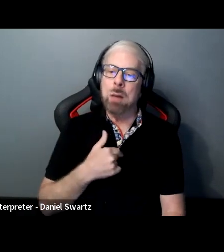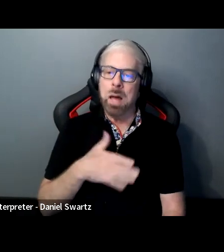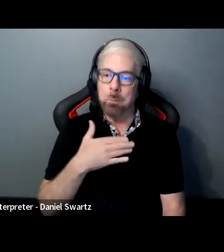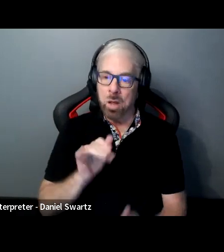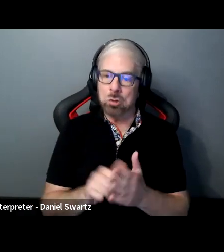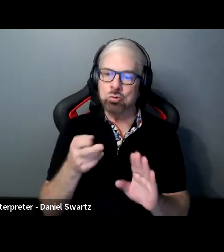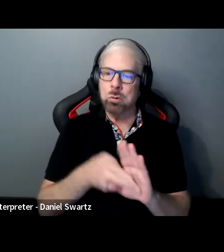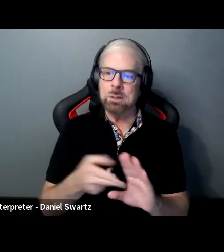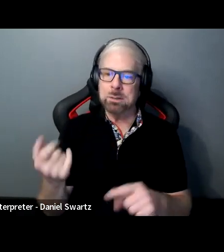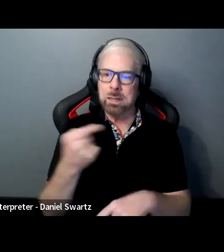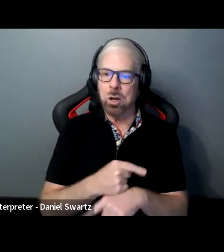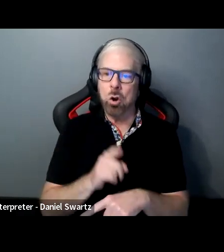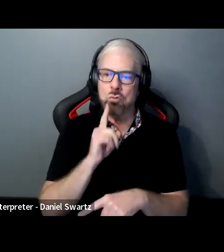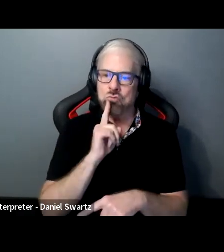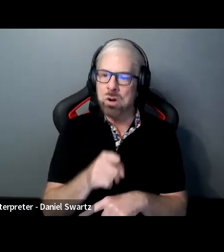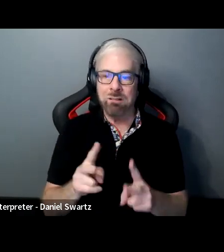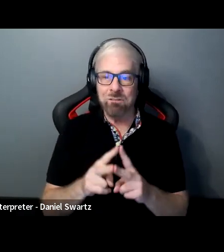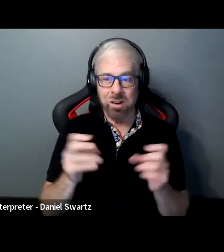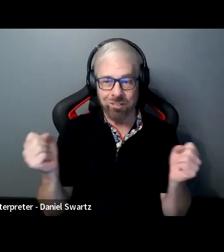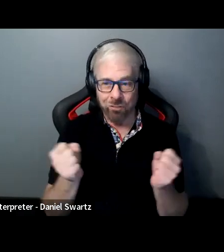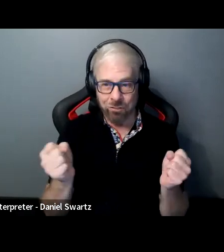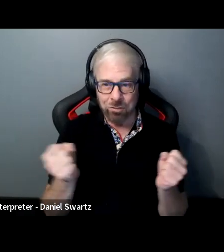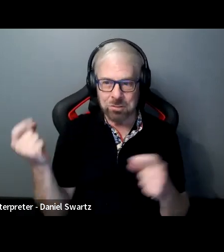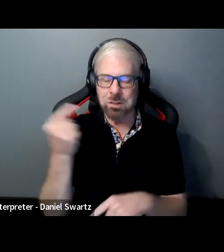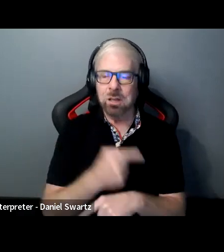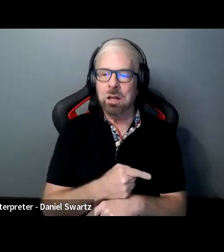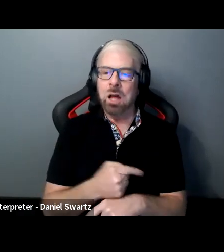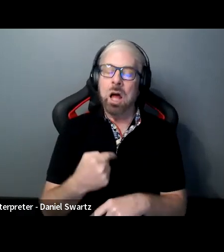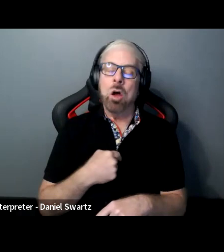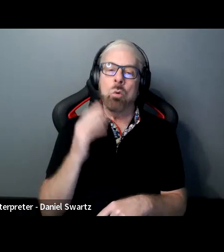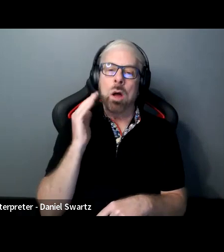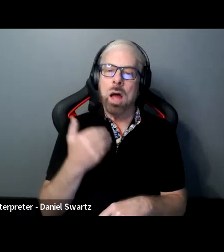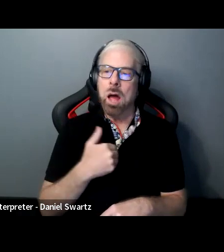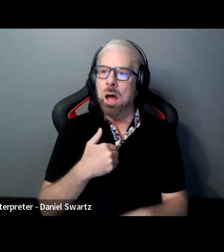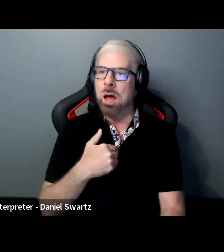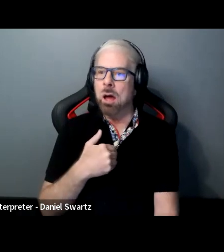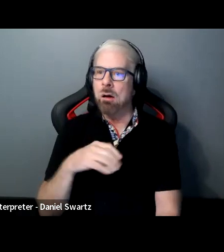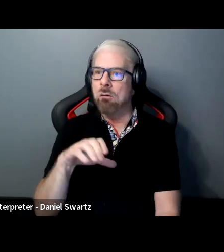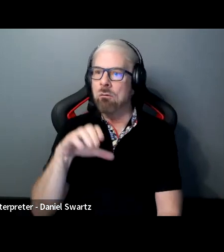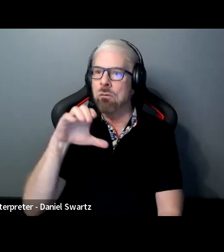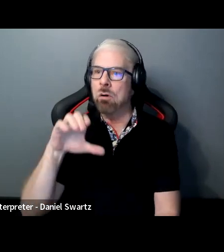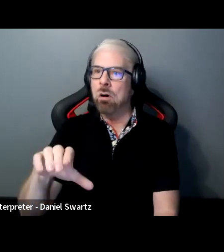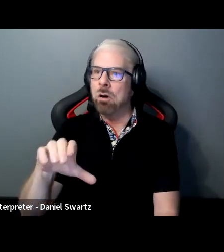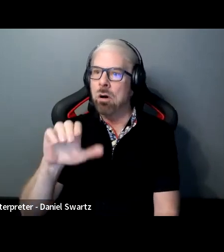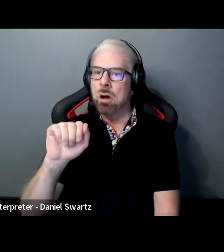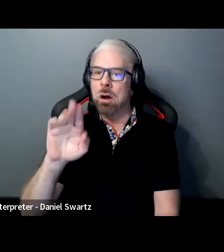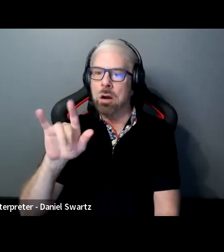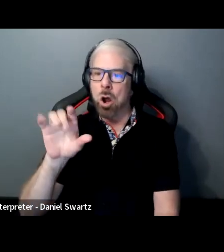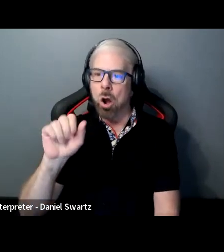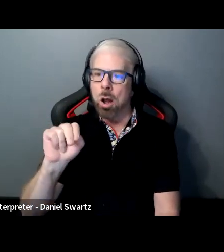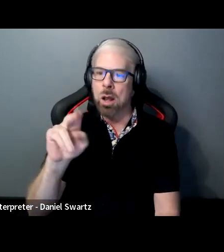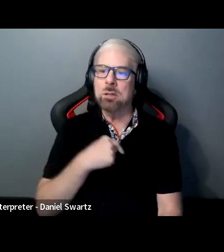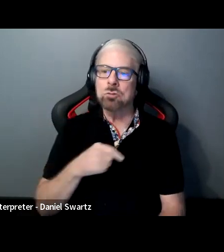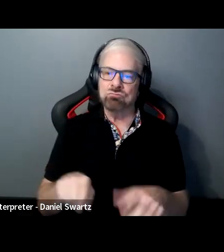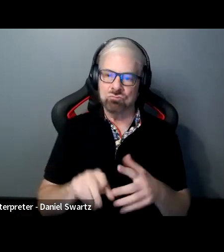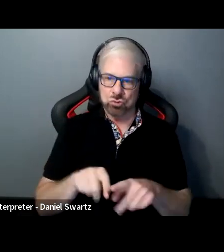joined us on a really super cold day. I'm going to have Carlin open us up, and then we're going to just jump right into a session update. And